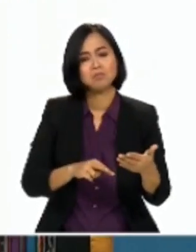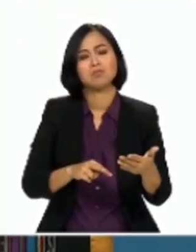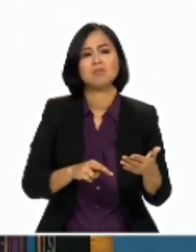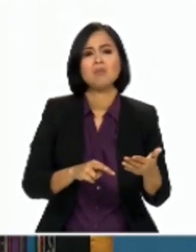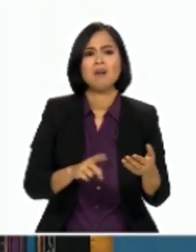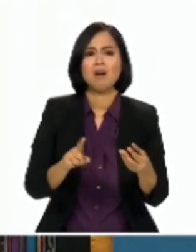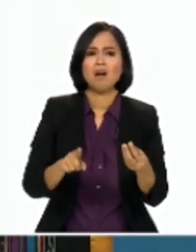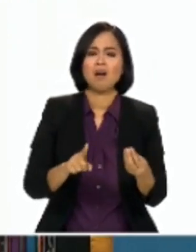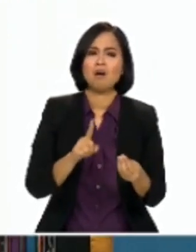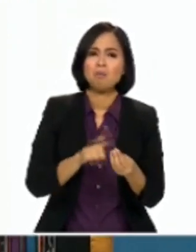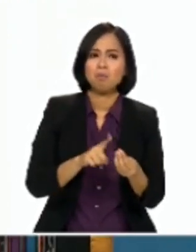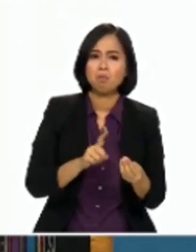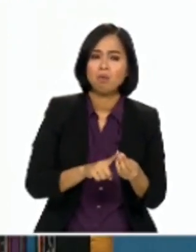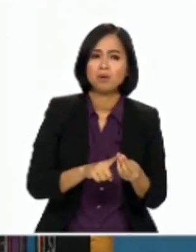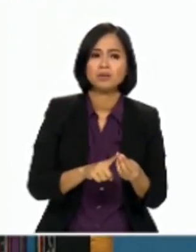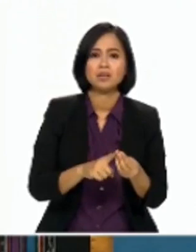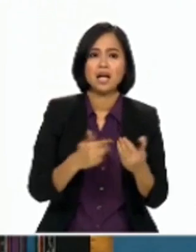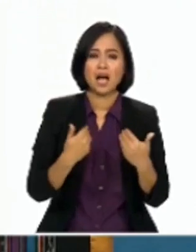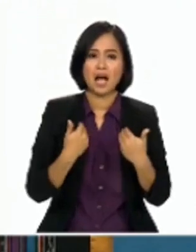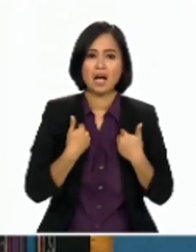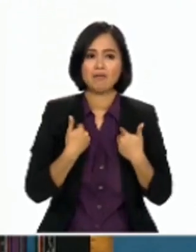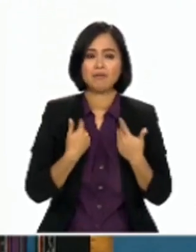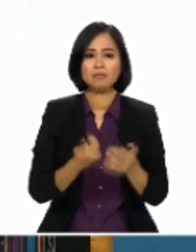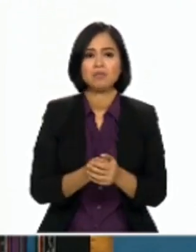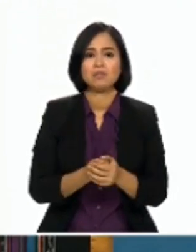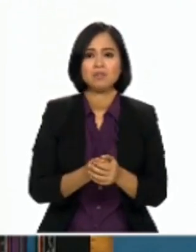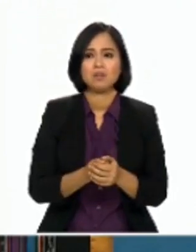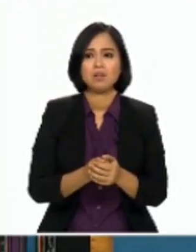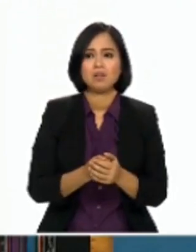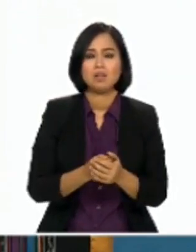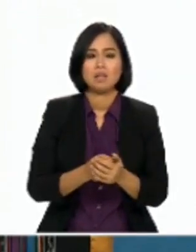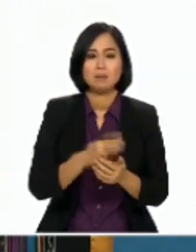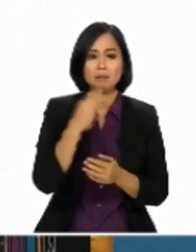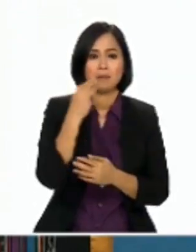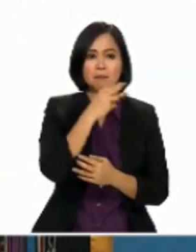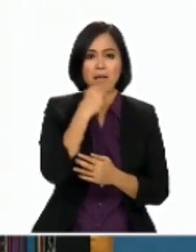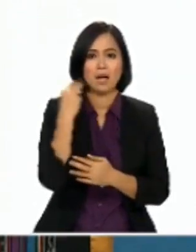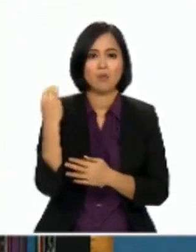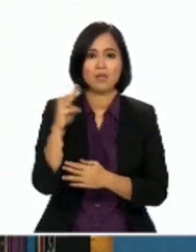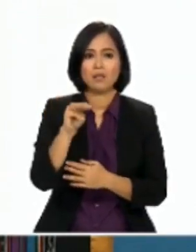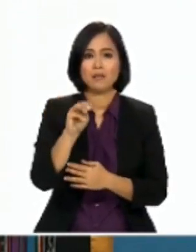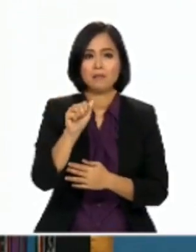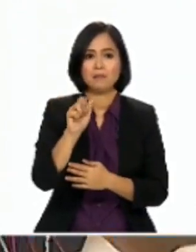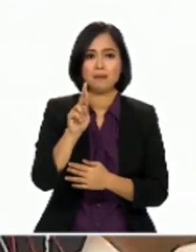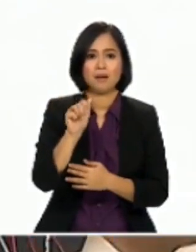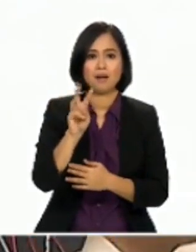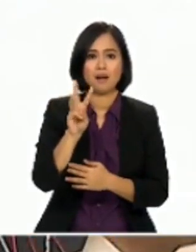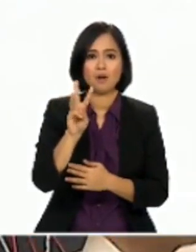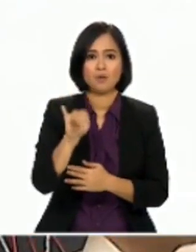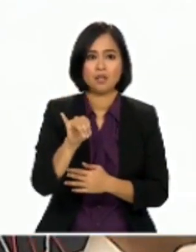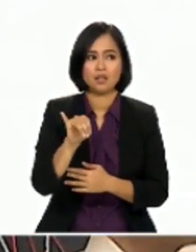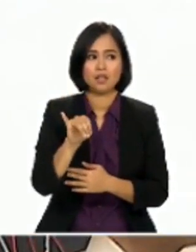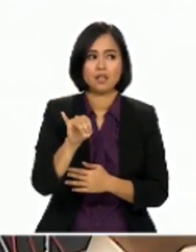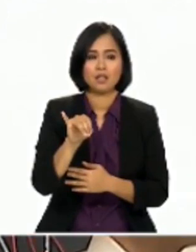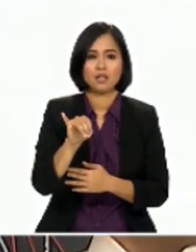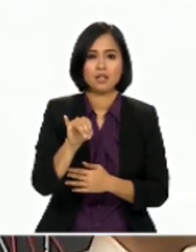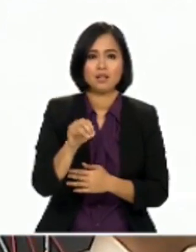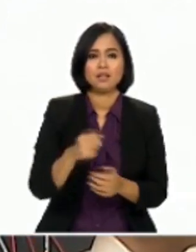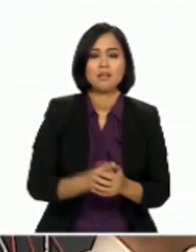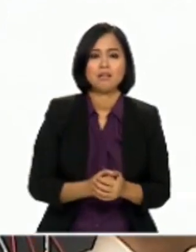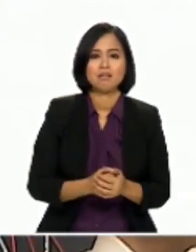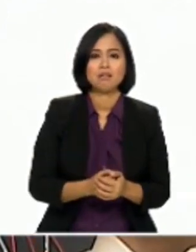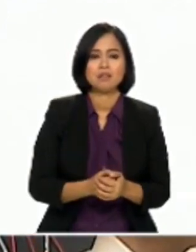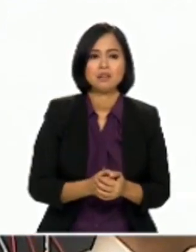na there was the passing of arms in Marawi. And because of the arms were